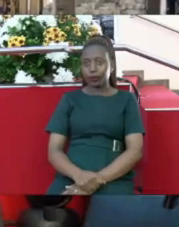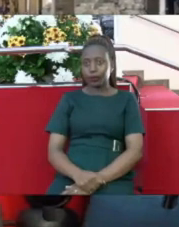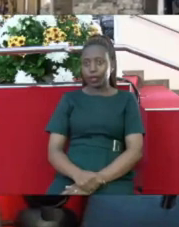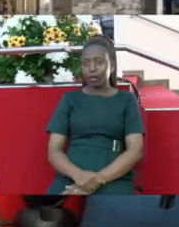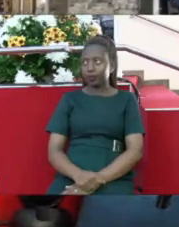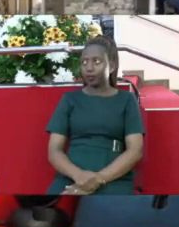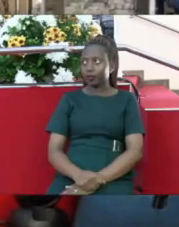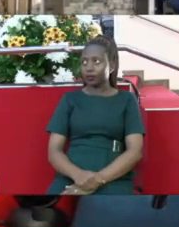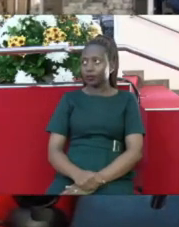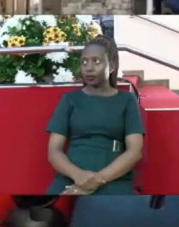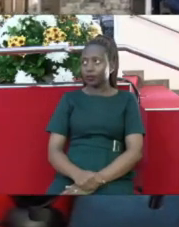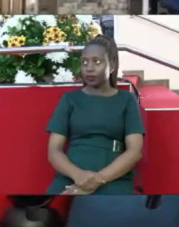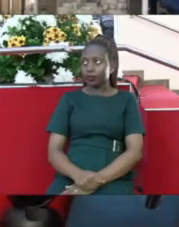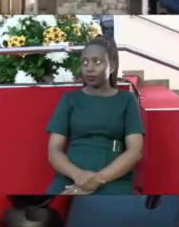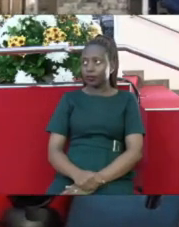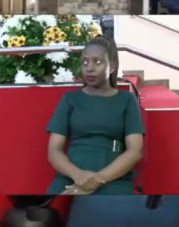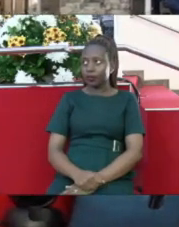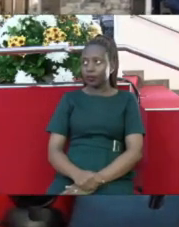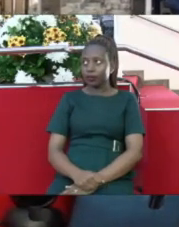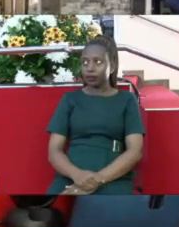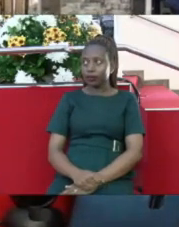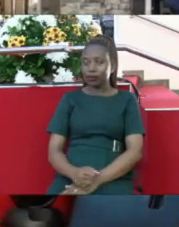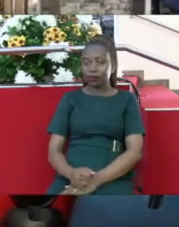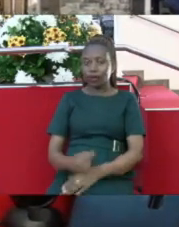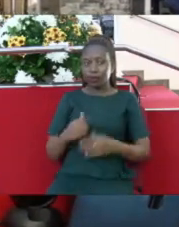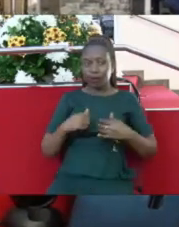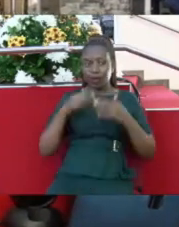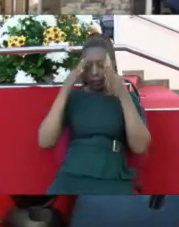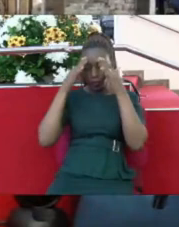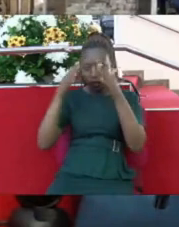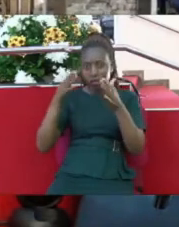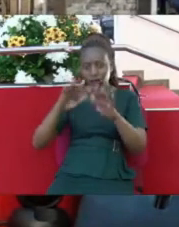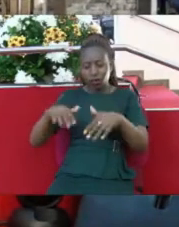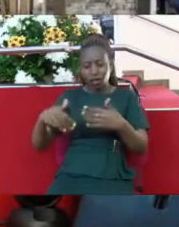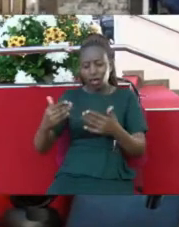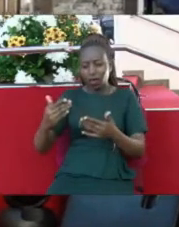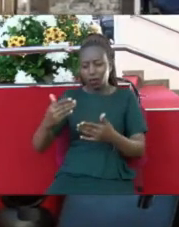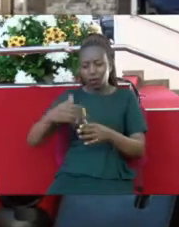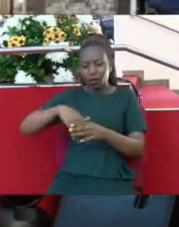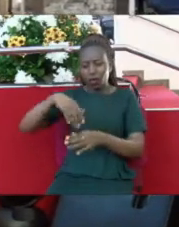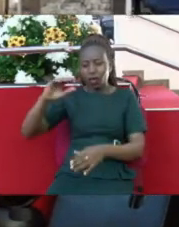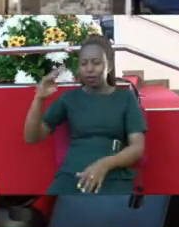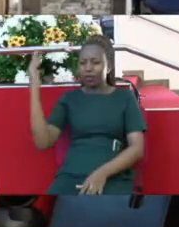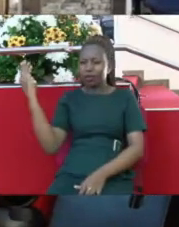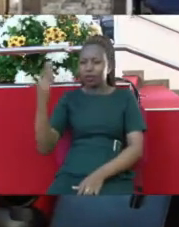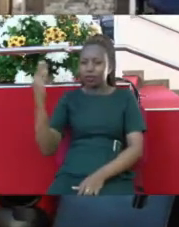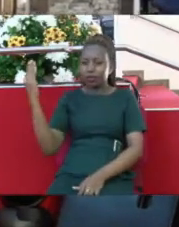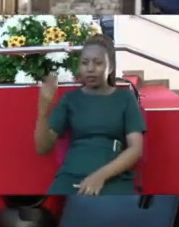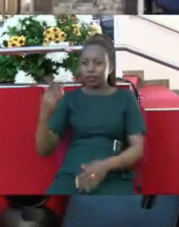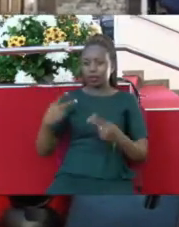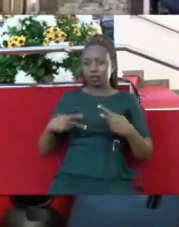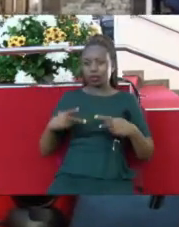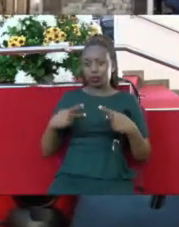point, how we are going to go out there to witness to people who need to know Jesus Christ, because we know this that we have received is the power of